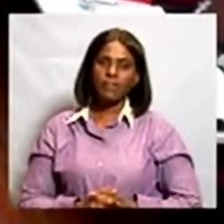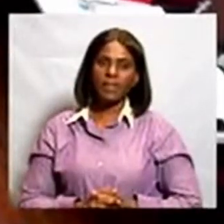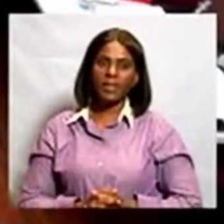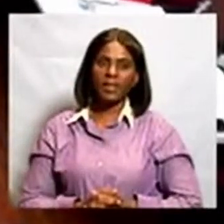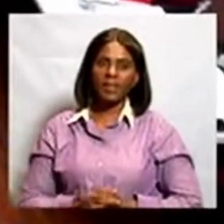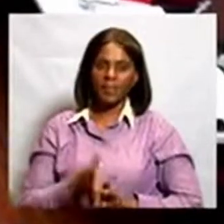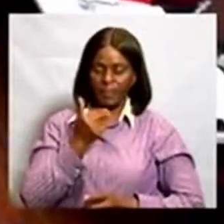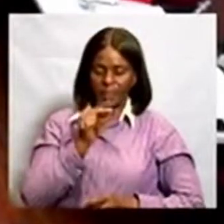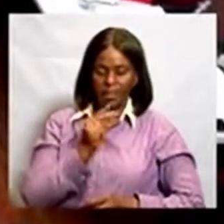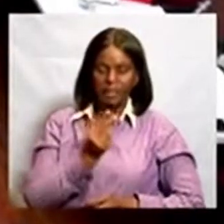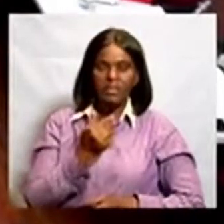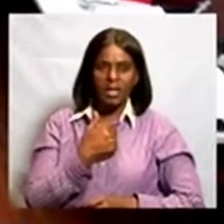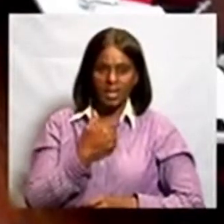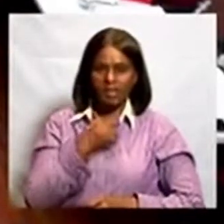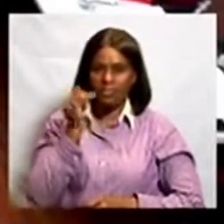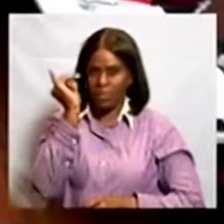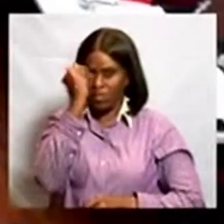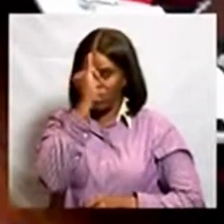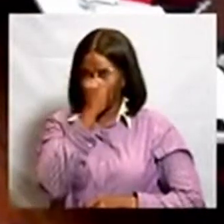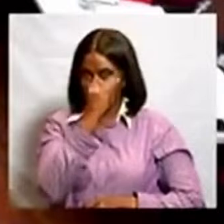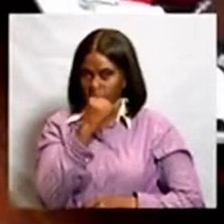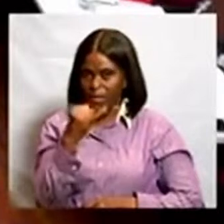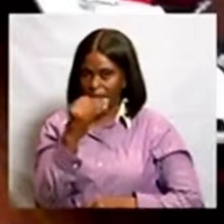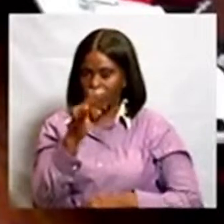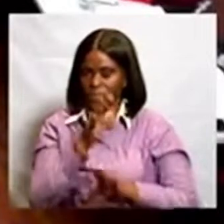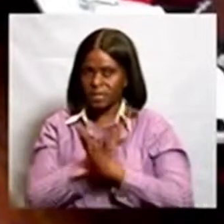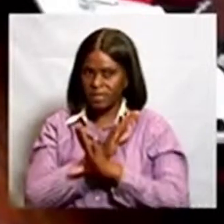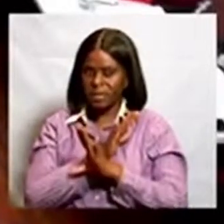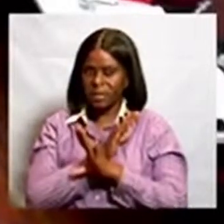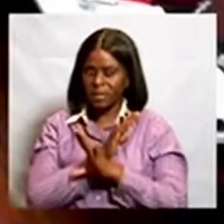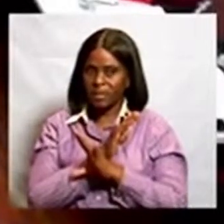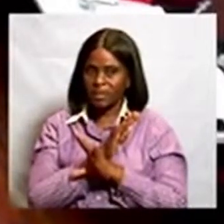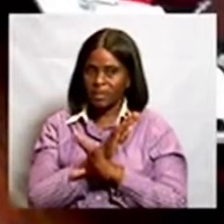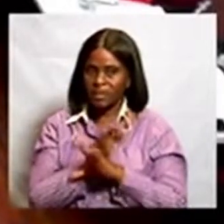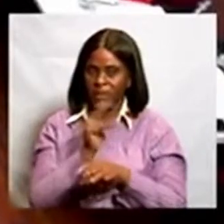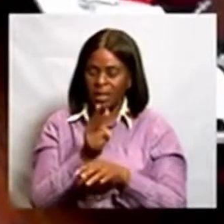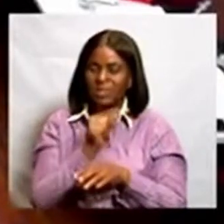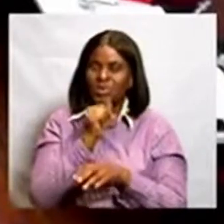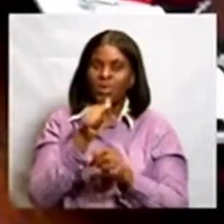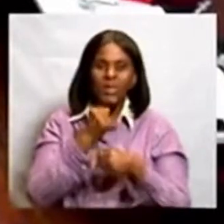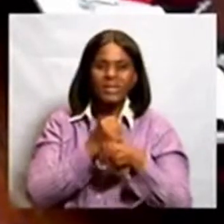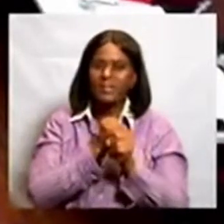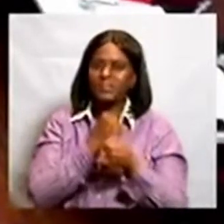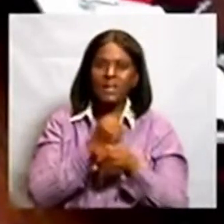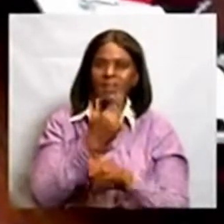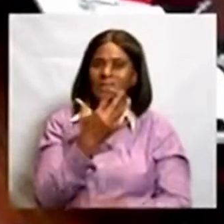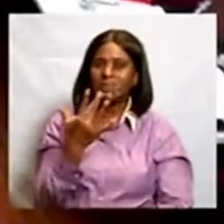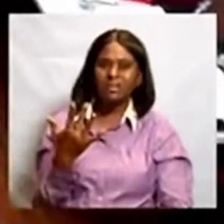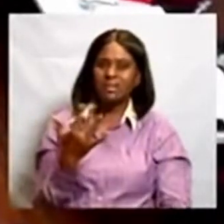Let us have a map of Zambia. You know, let us not make things